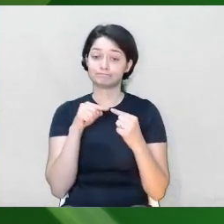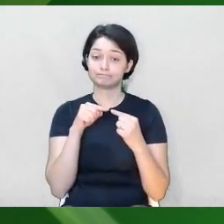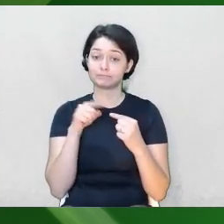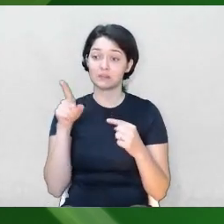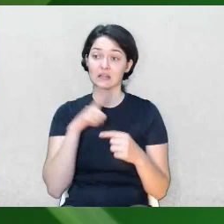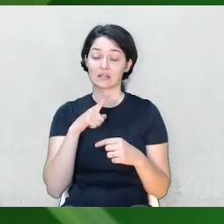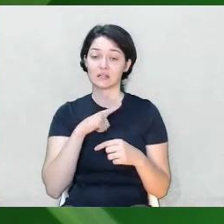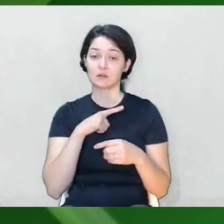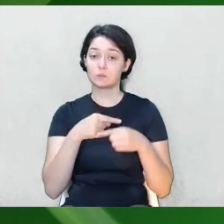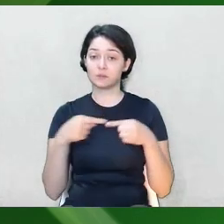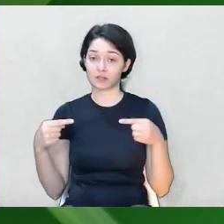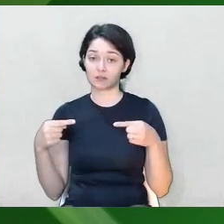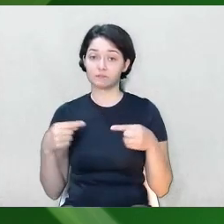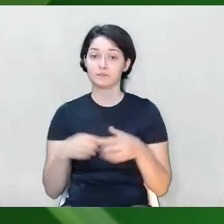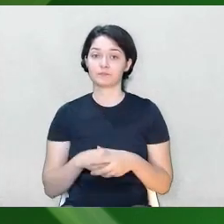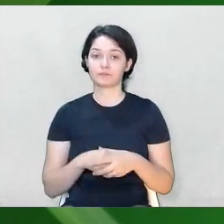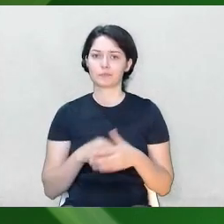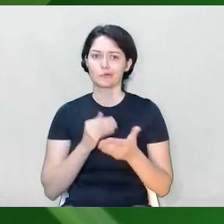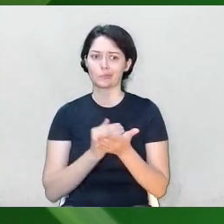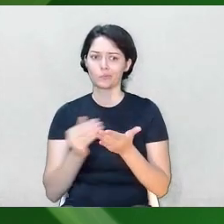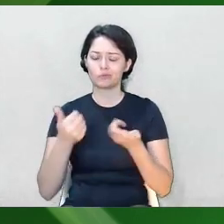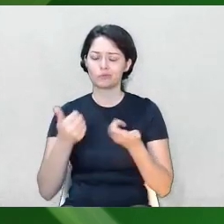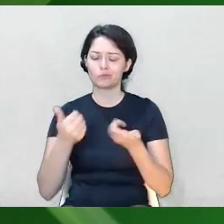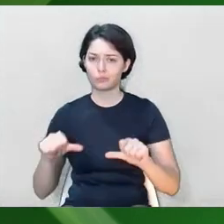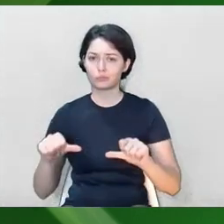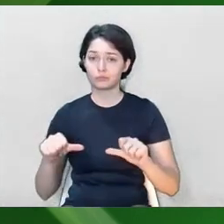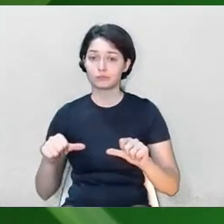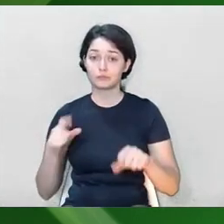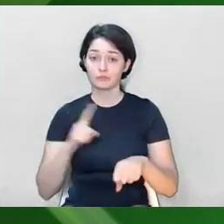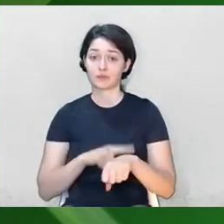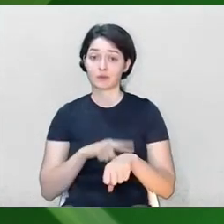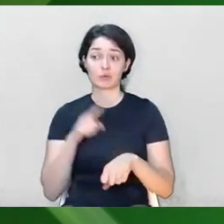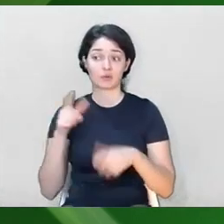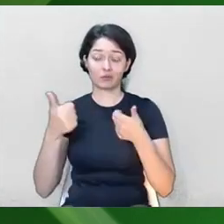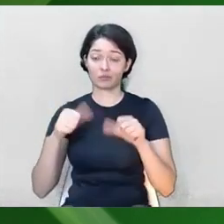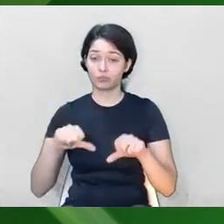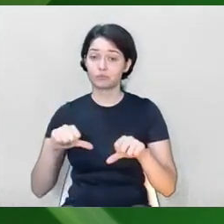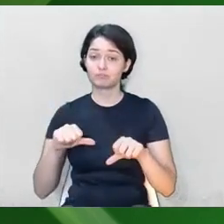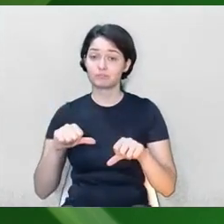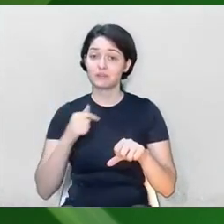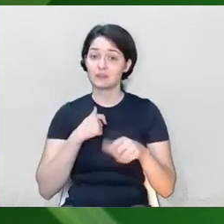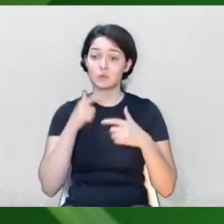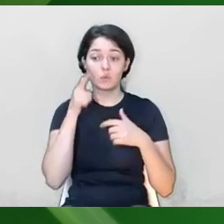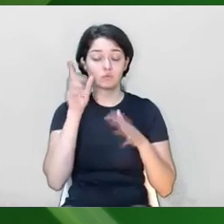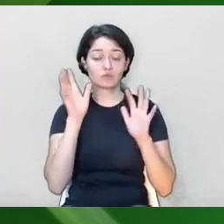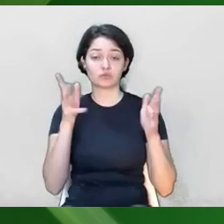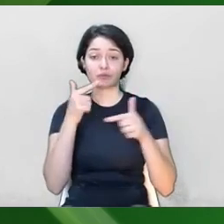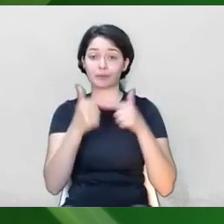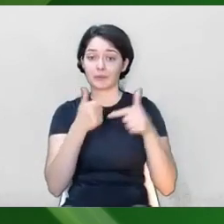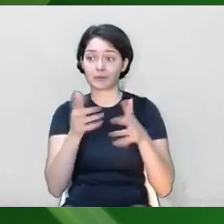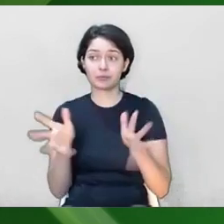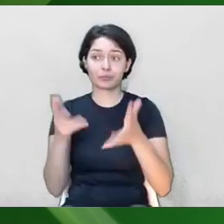an investment which has got a threshold and it starts to degrade. And once it starts